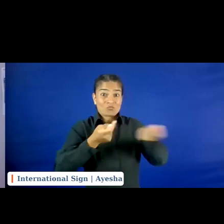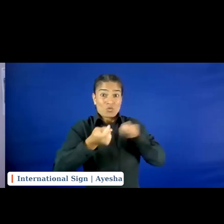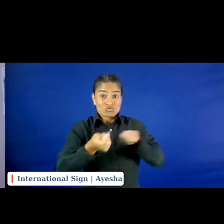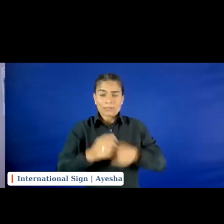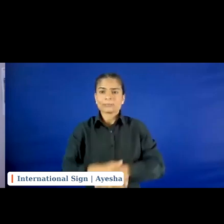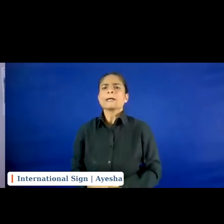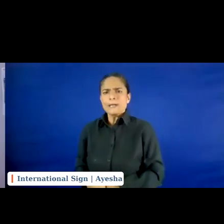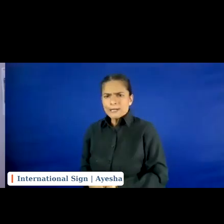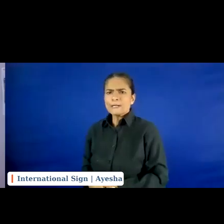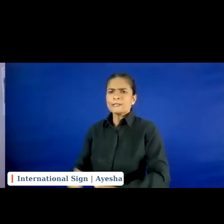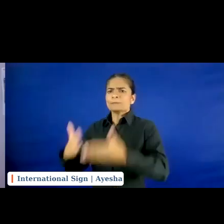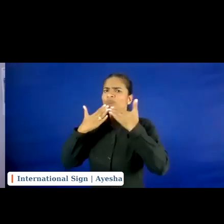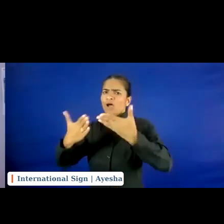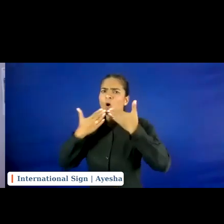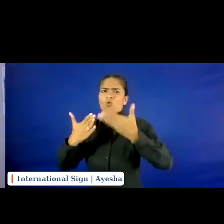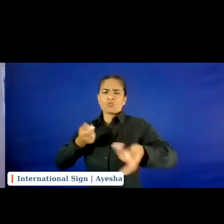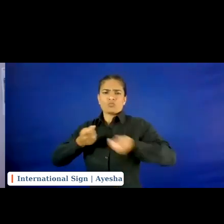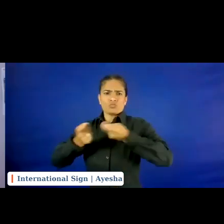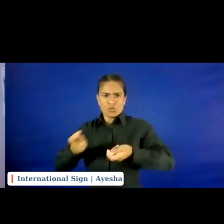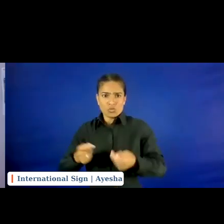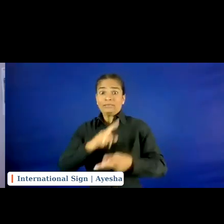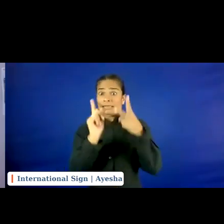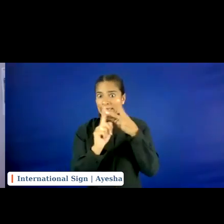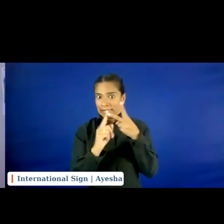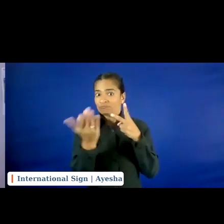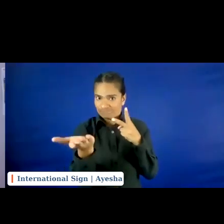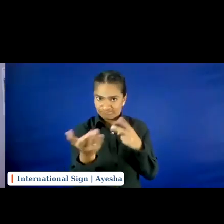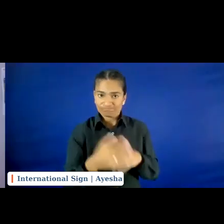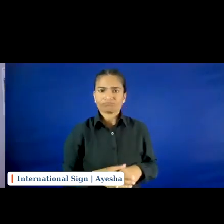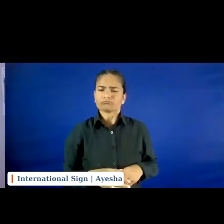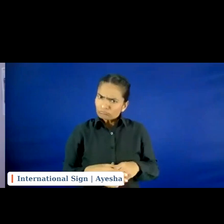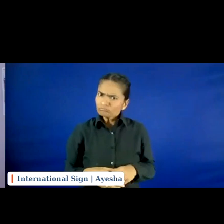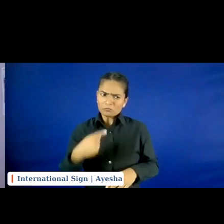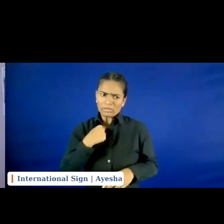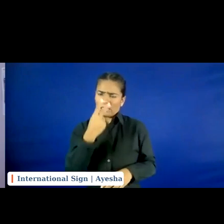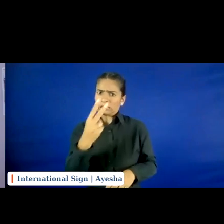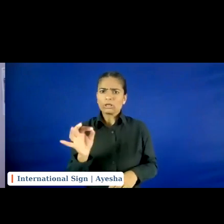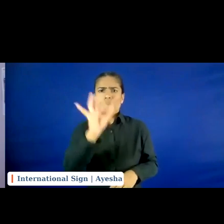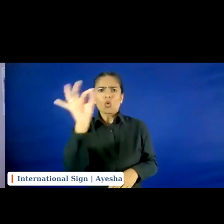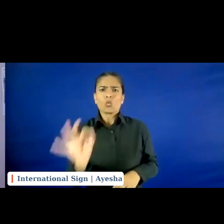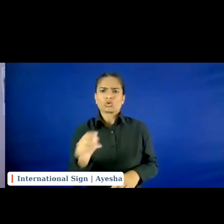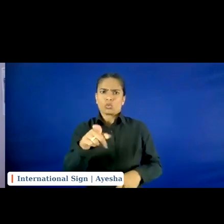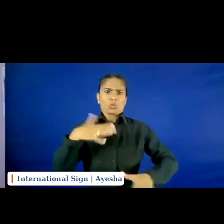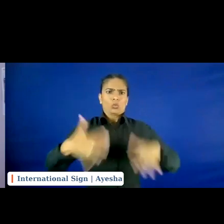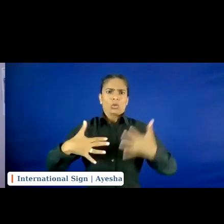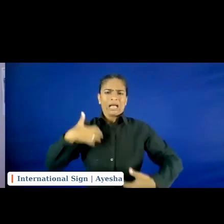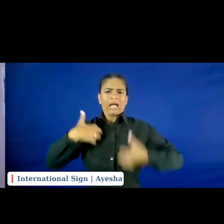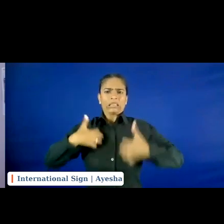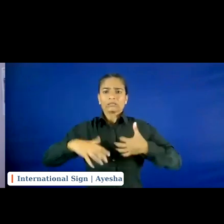for you, which is extremely interesting. You touched on tax-based incentives for